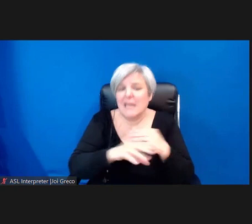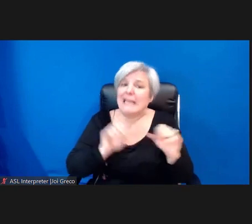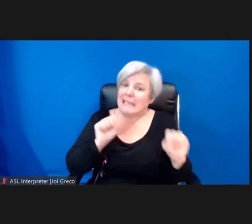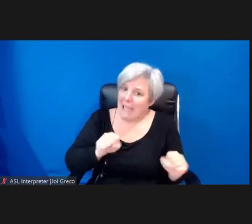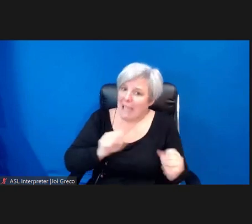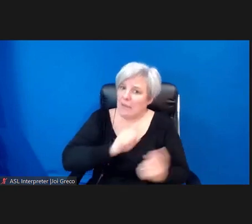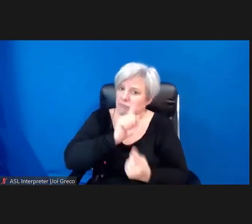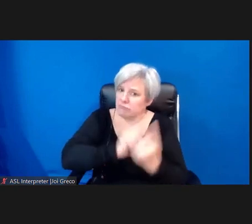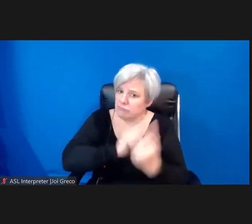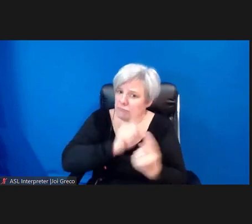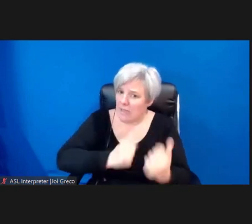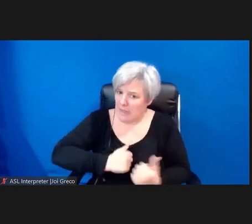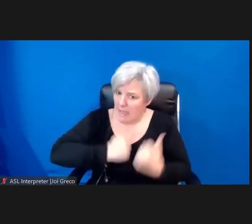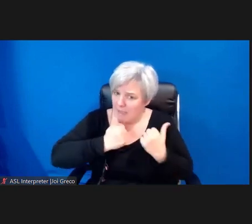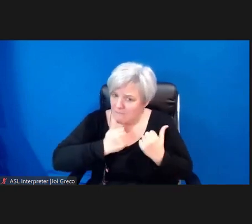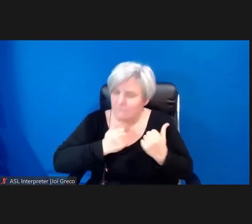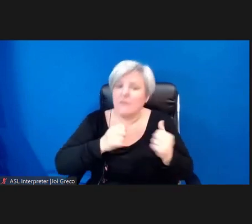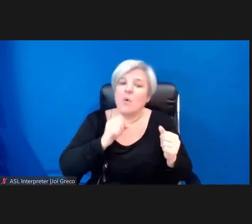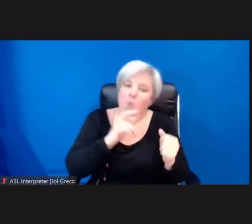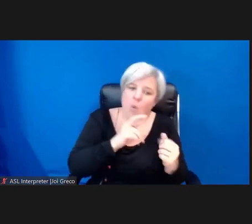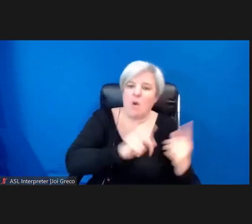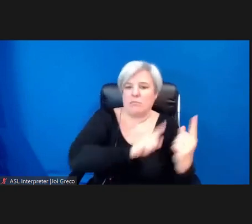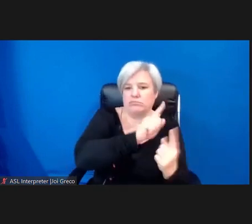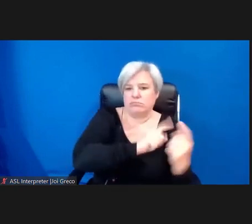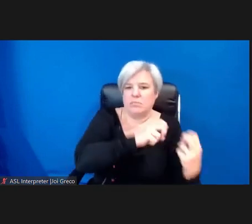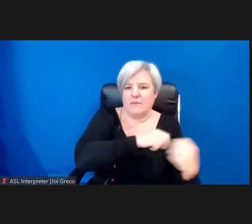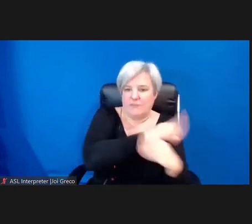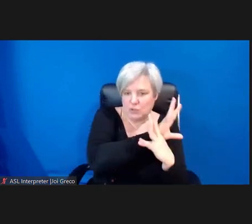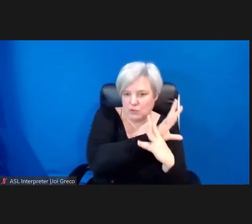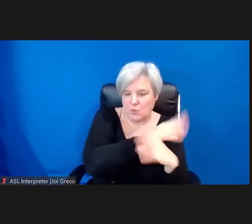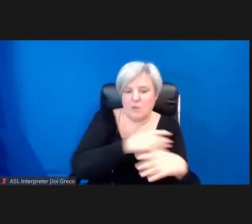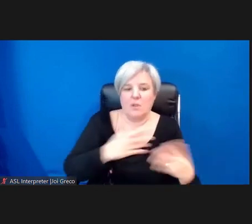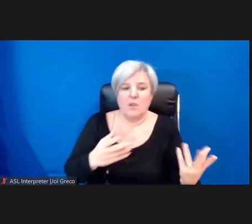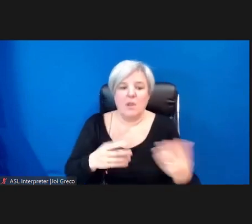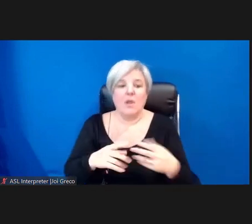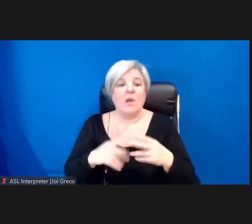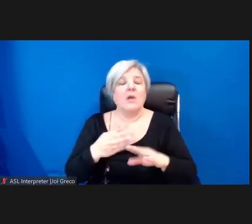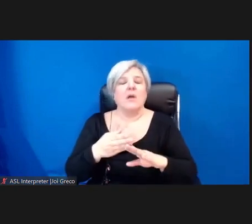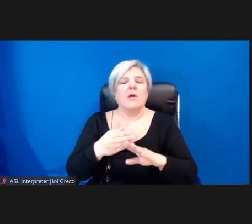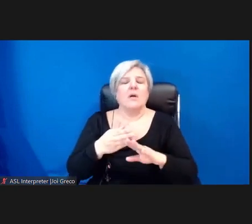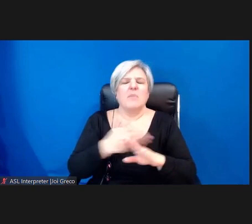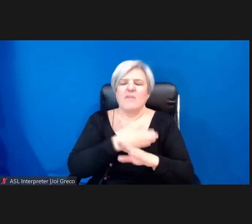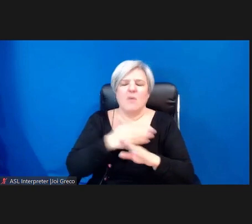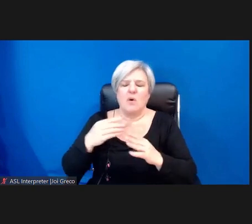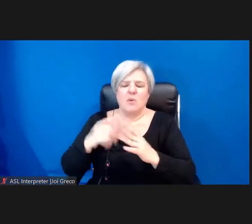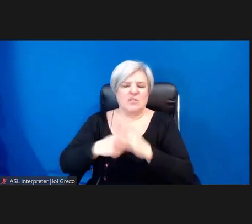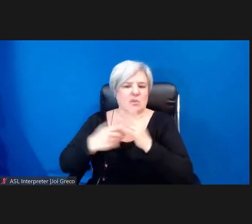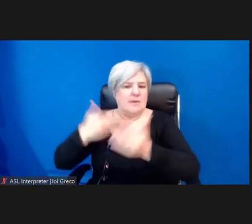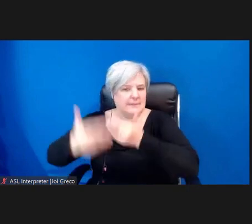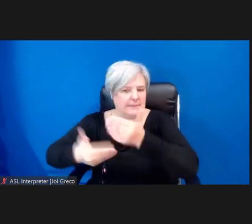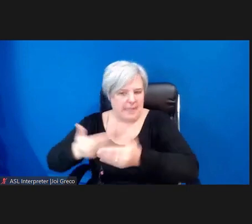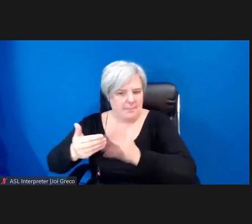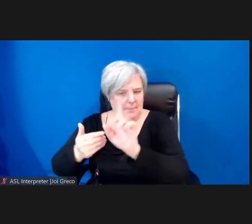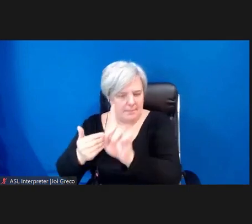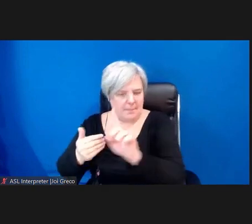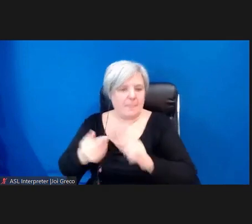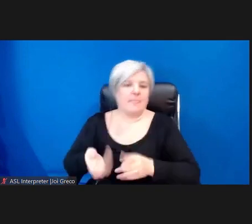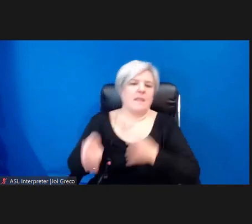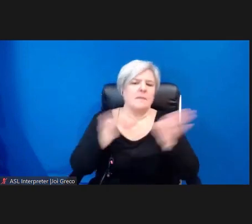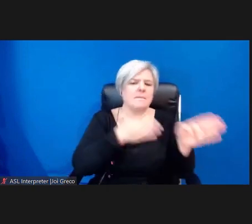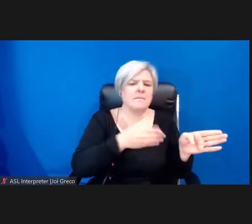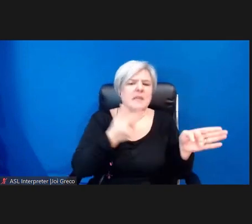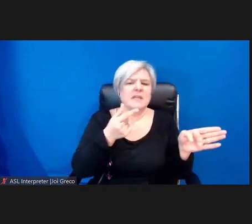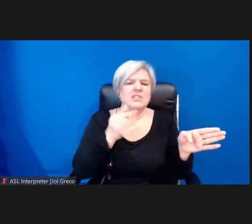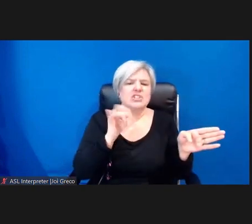or virtually as a program sees fit. Before we start going through the steps, I'd like to turn it over to Ginger Mullen,